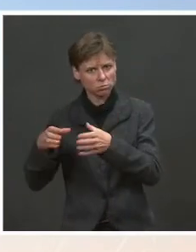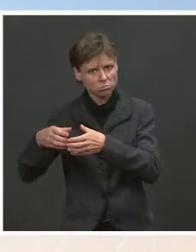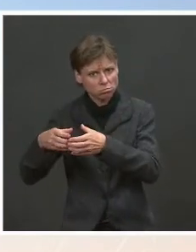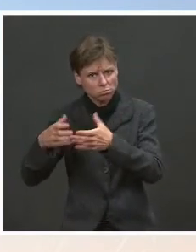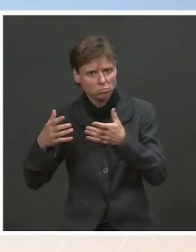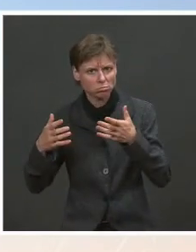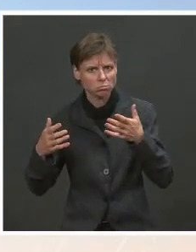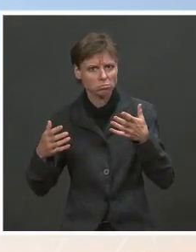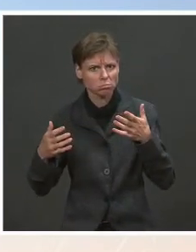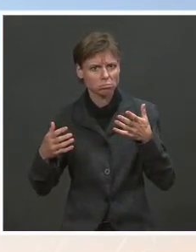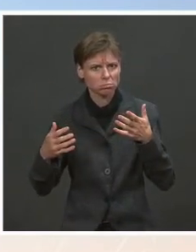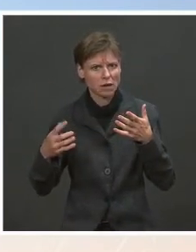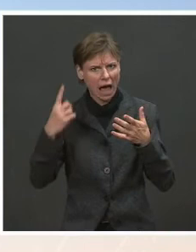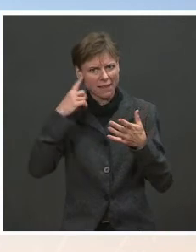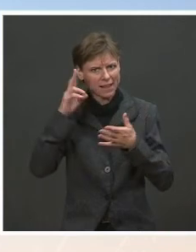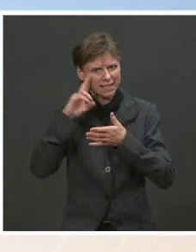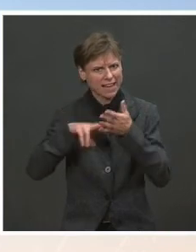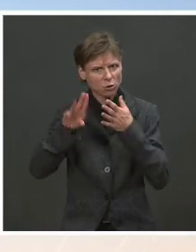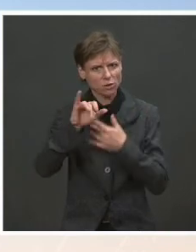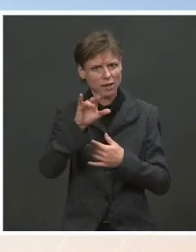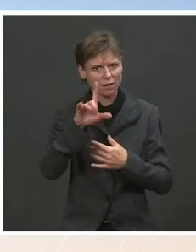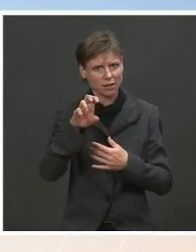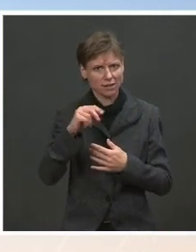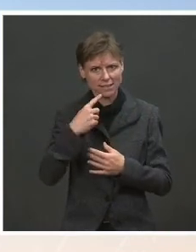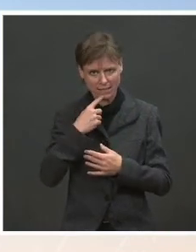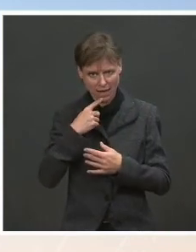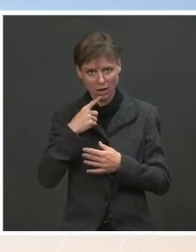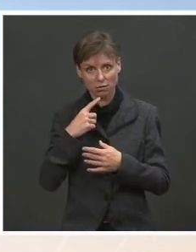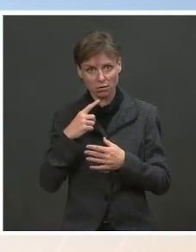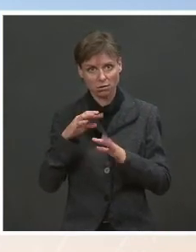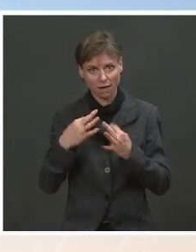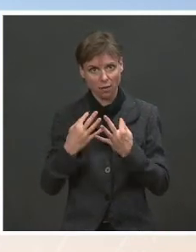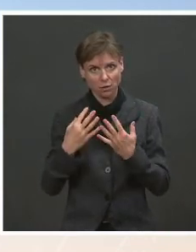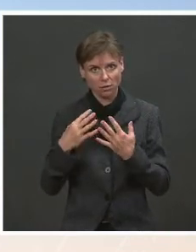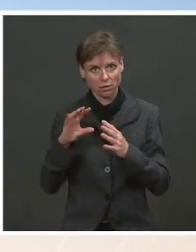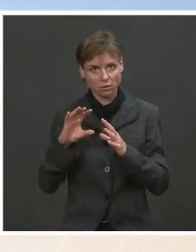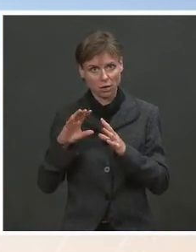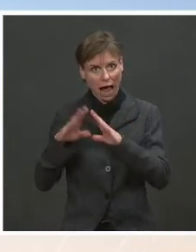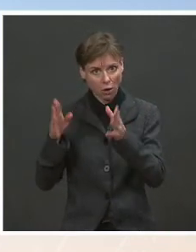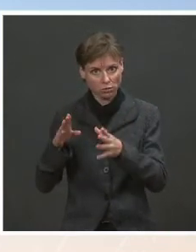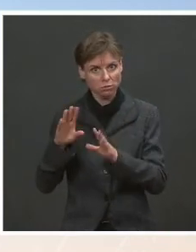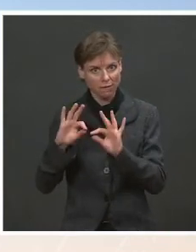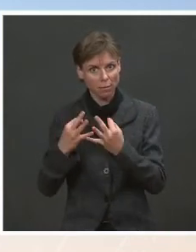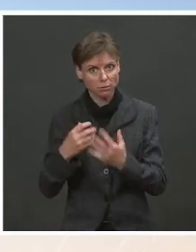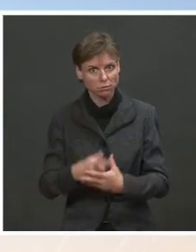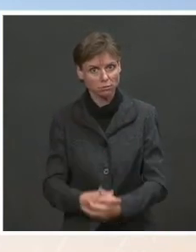think, has referred to households before. Families. Yeah. Okay, not individuals.